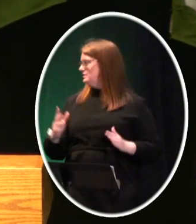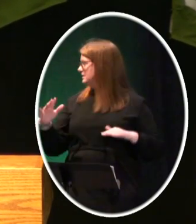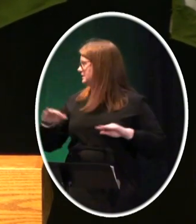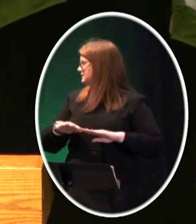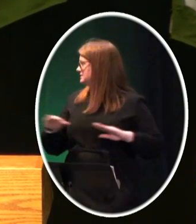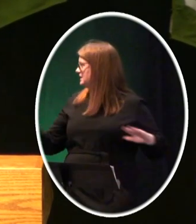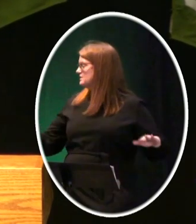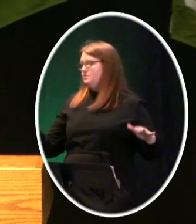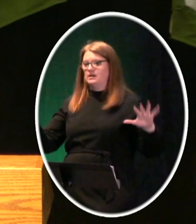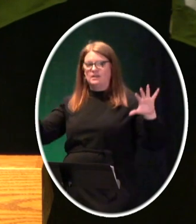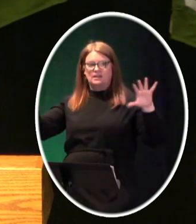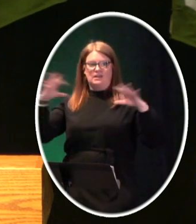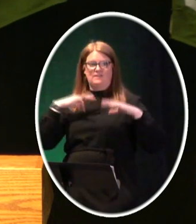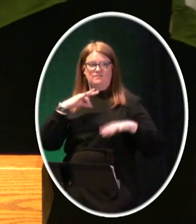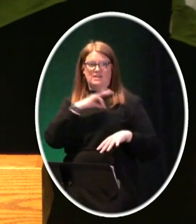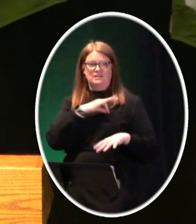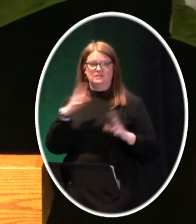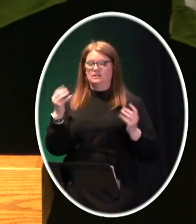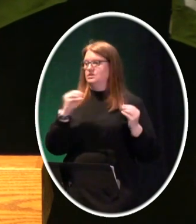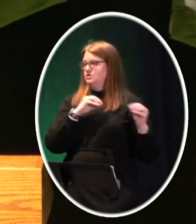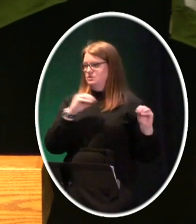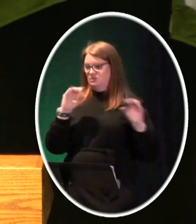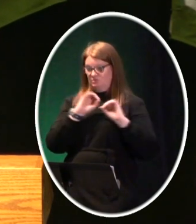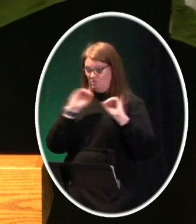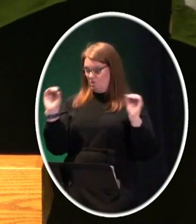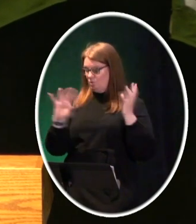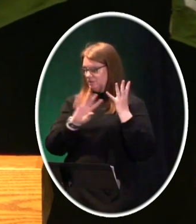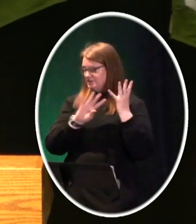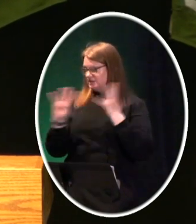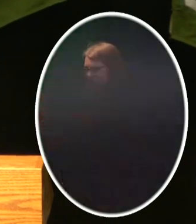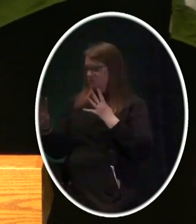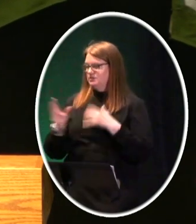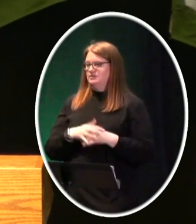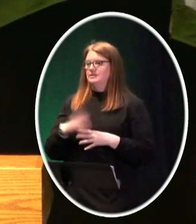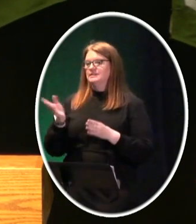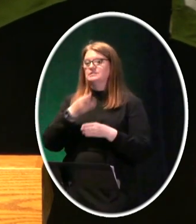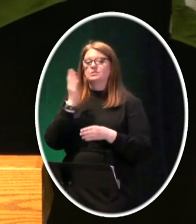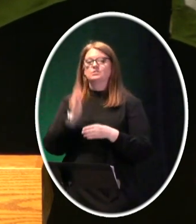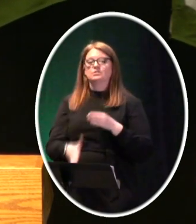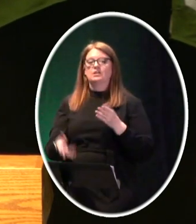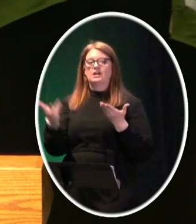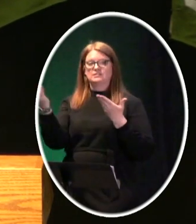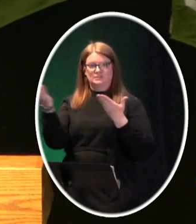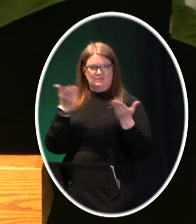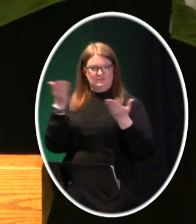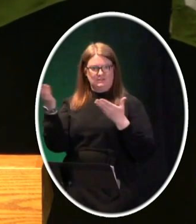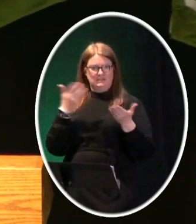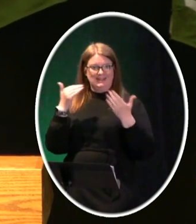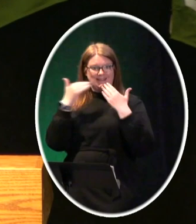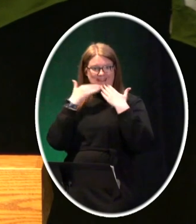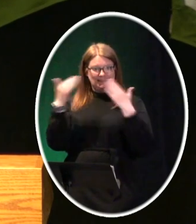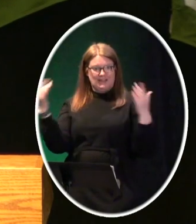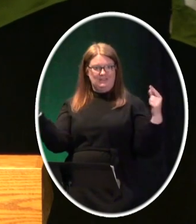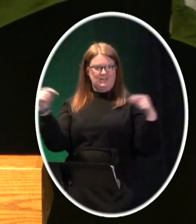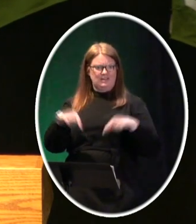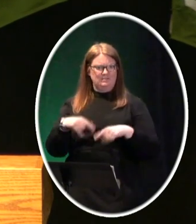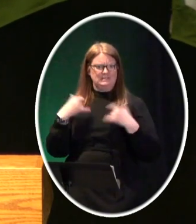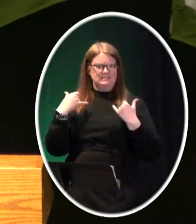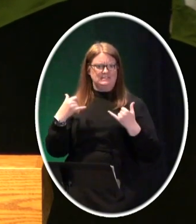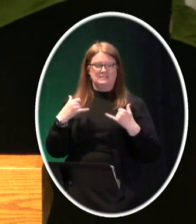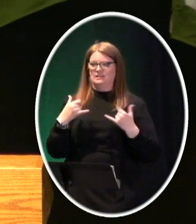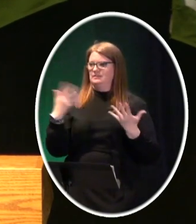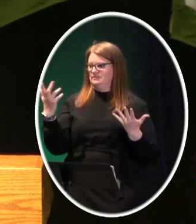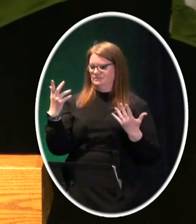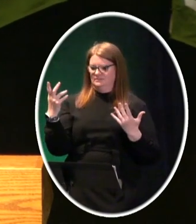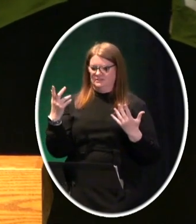and faculty, there'll be no recessional. This concludes our ceremony. Thank you for being with us today,